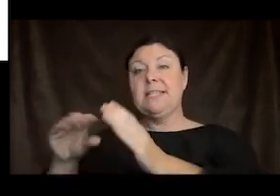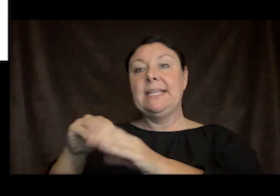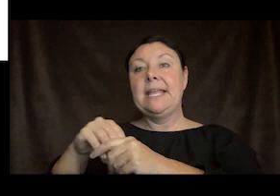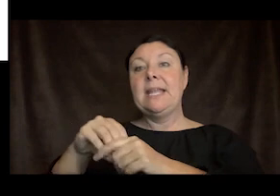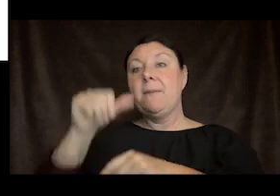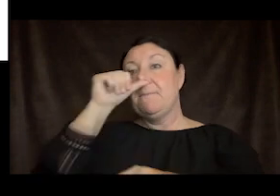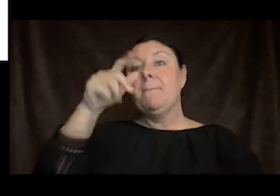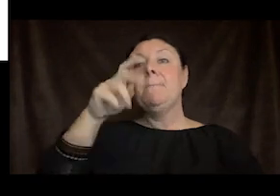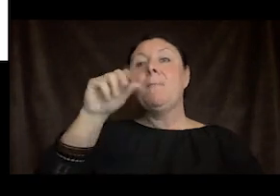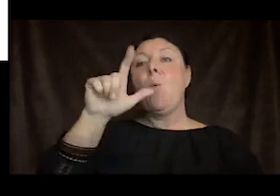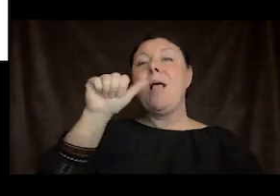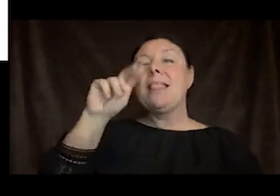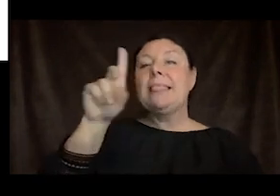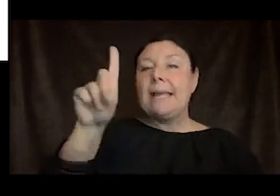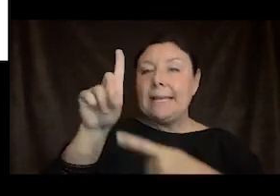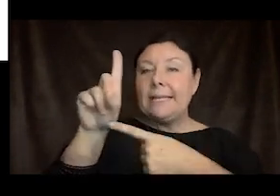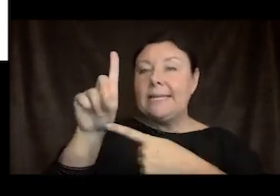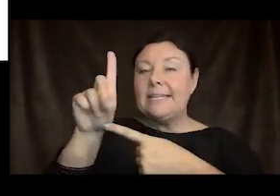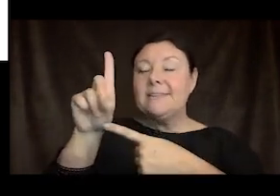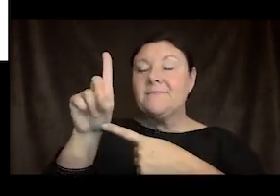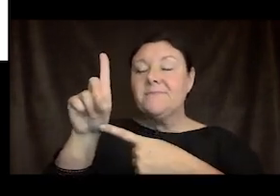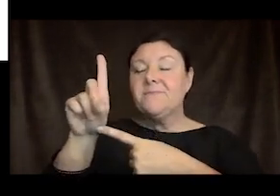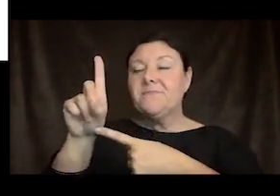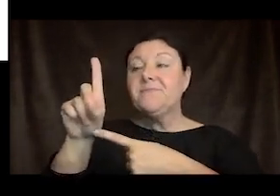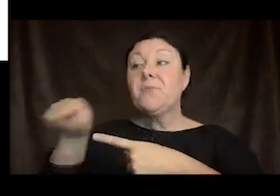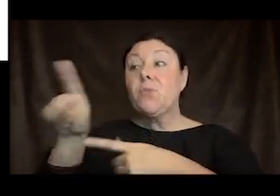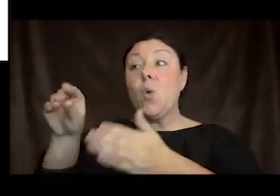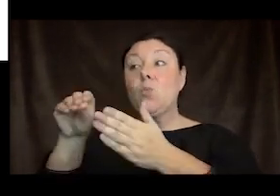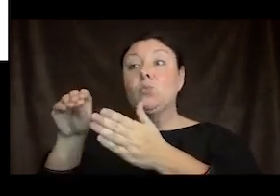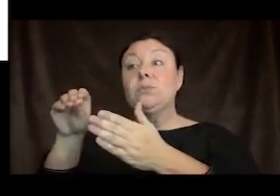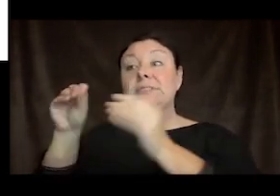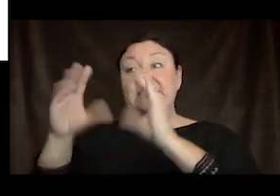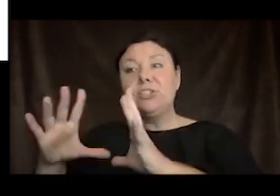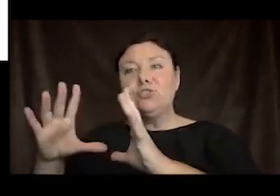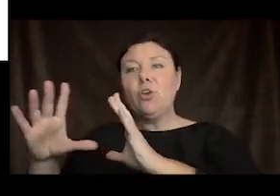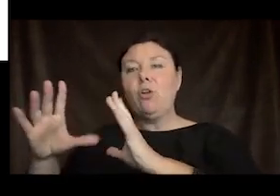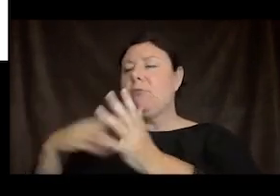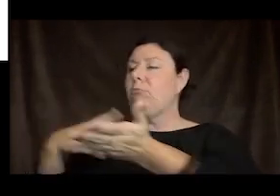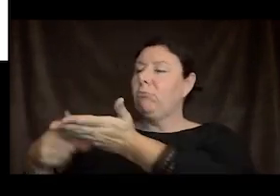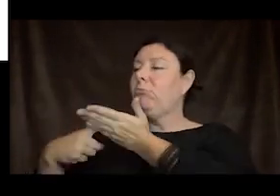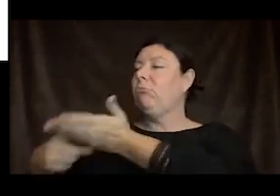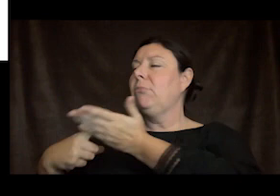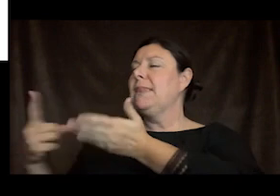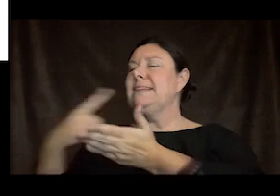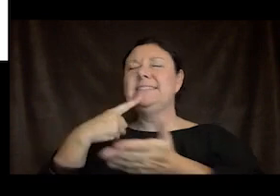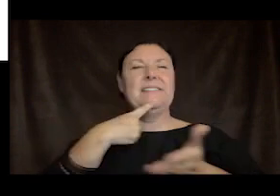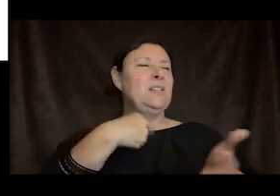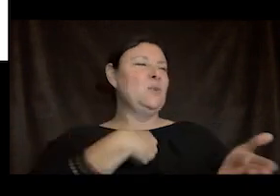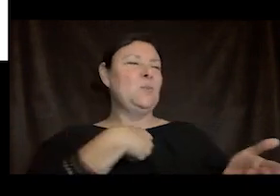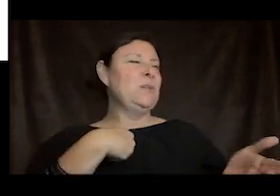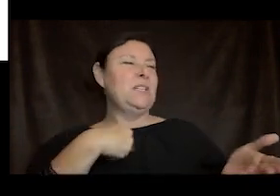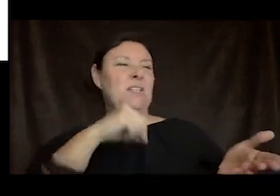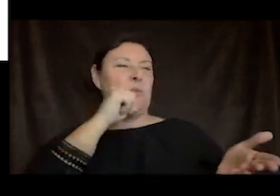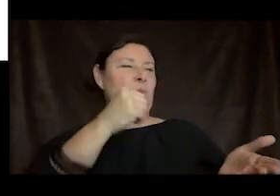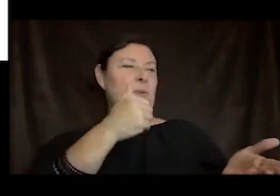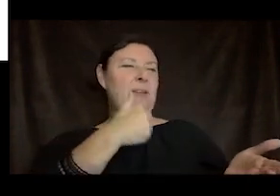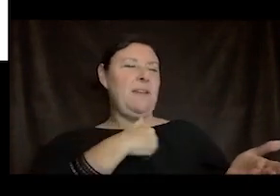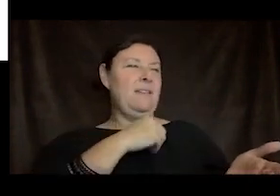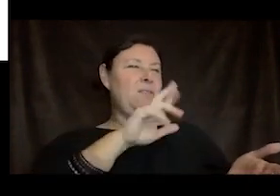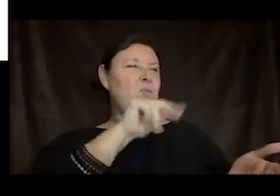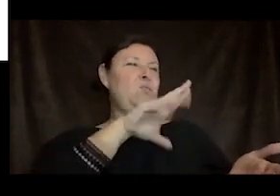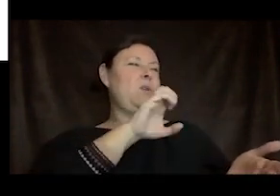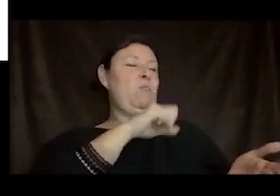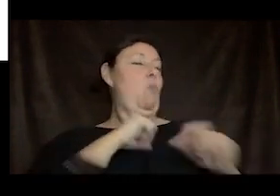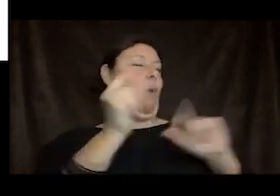Poland. And these Polish teachers were talking to me about, well, we don't really have race. We're all sort of the same race. We're